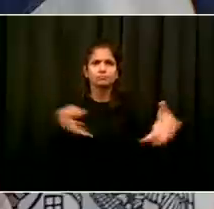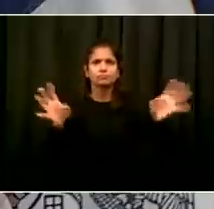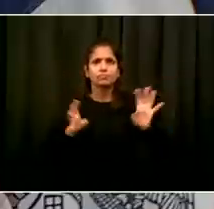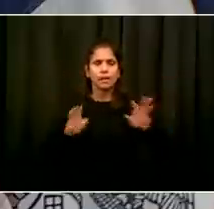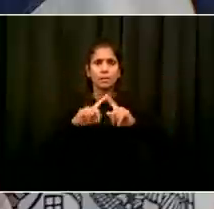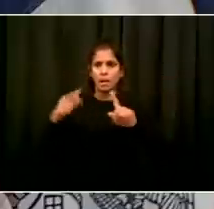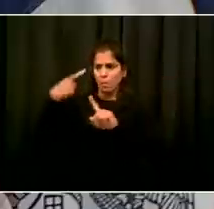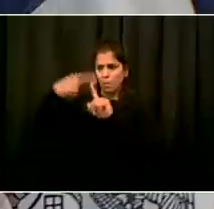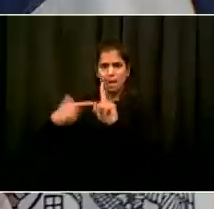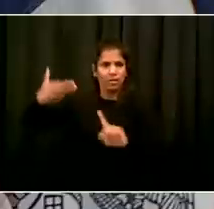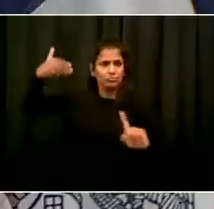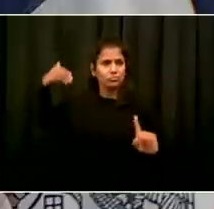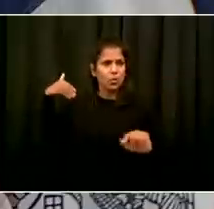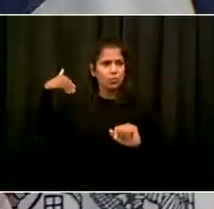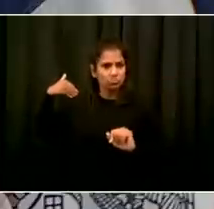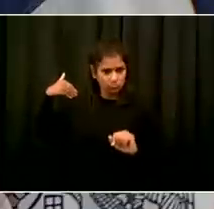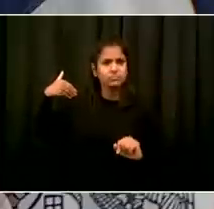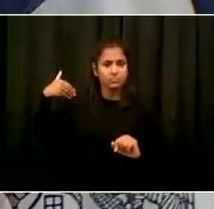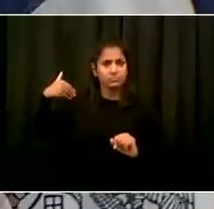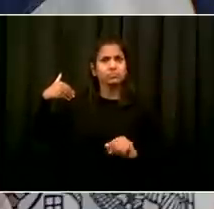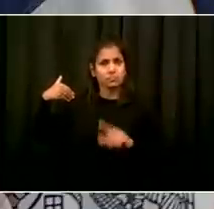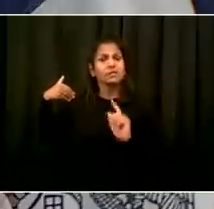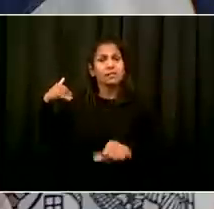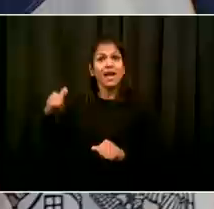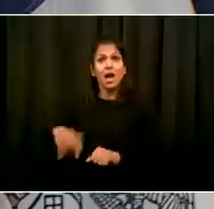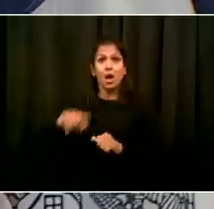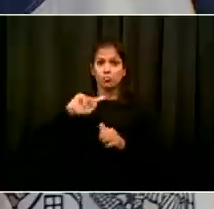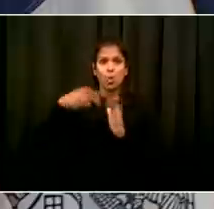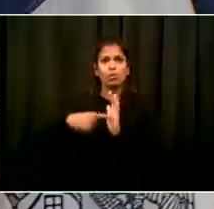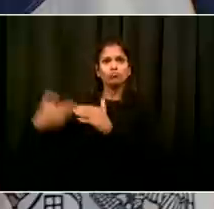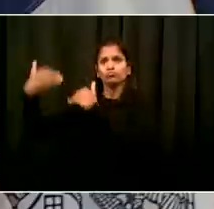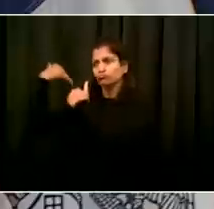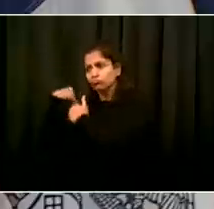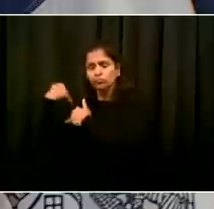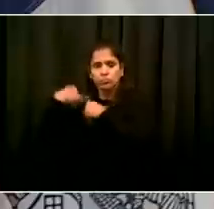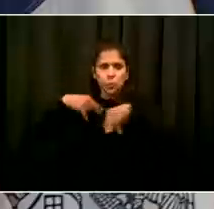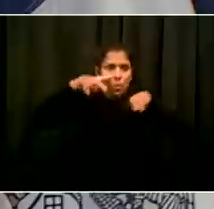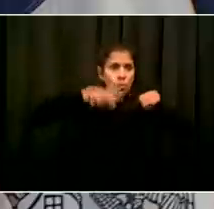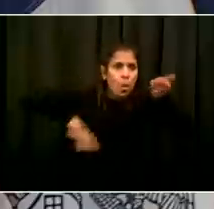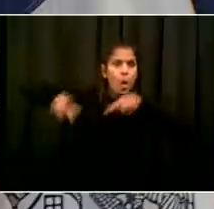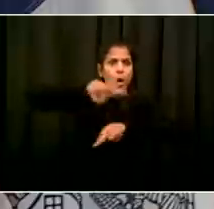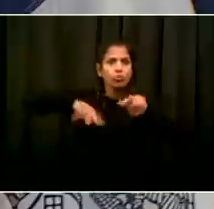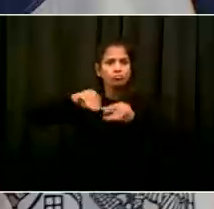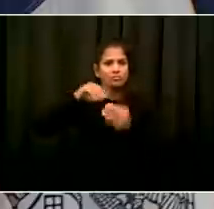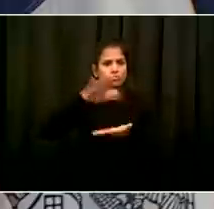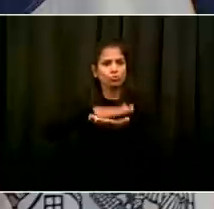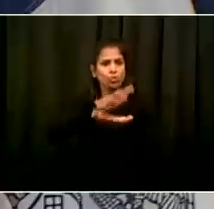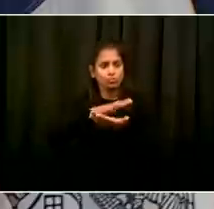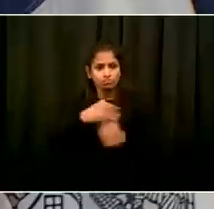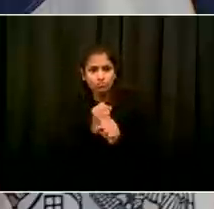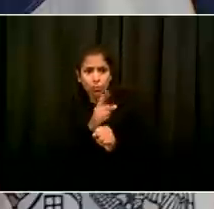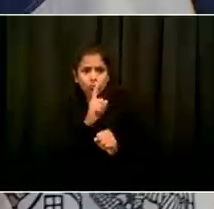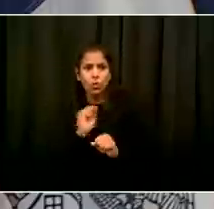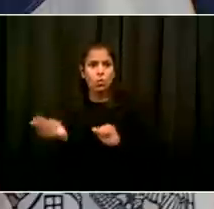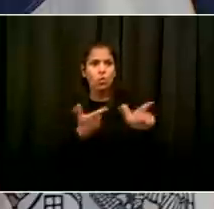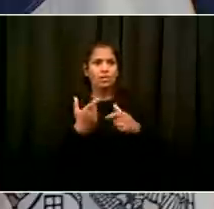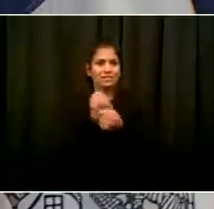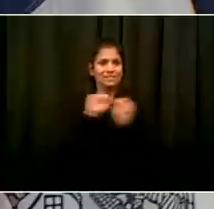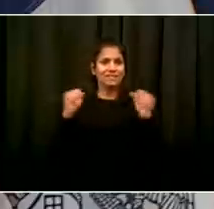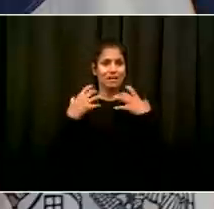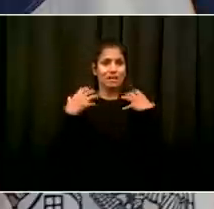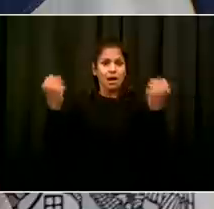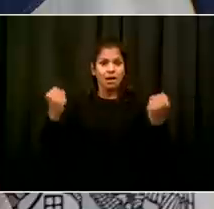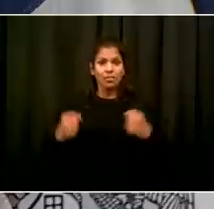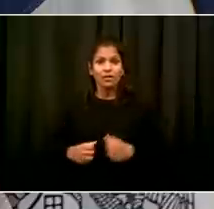system, all reports of potential coronavirus being followed up on, and on top of that,